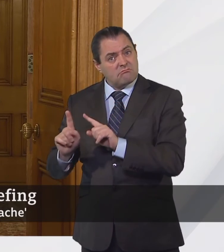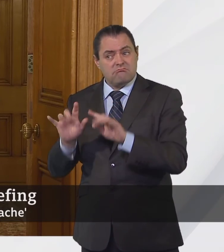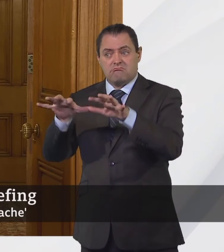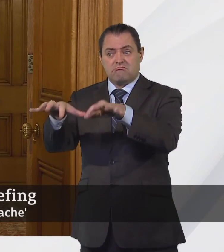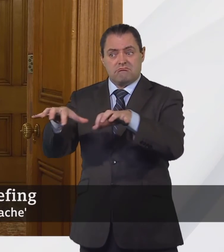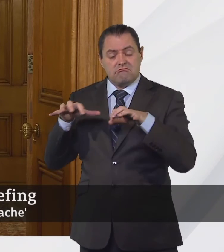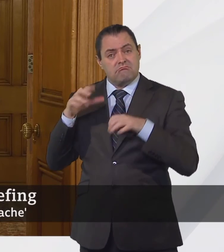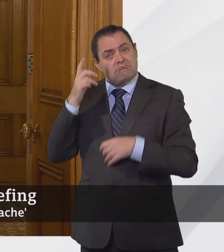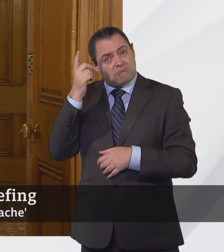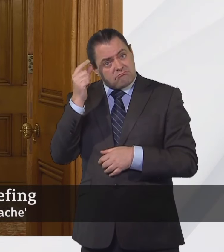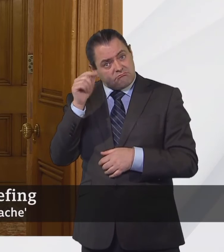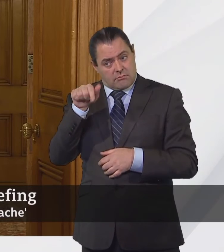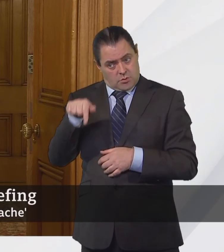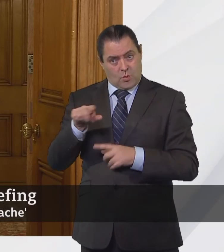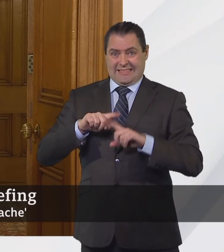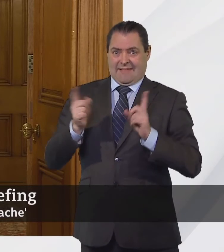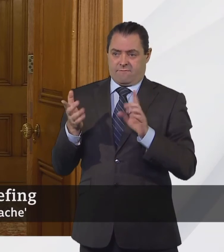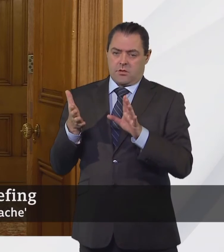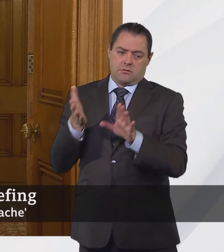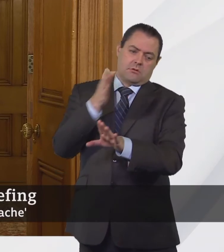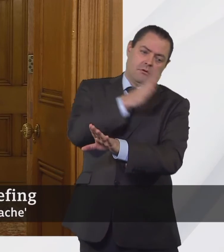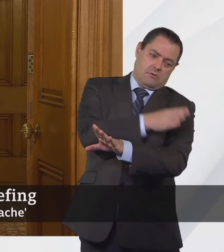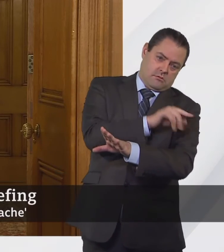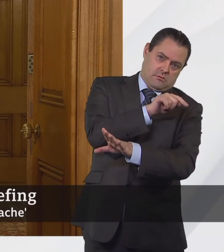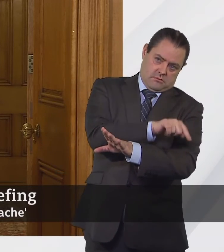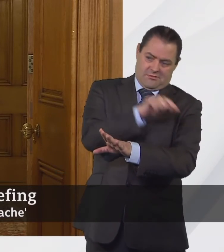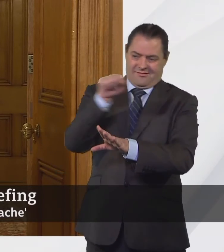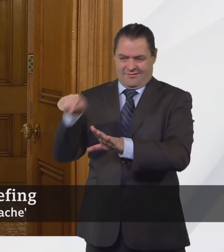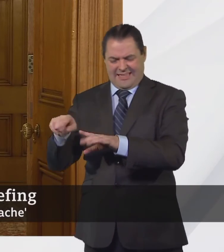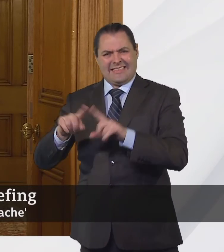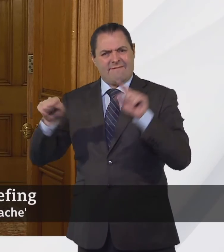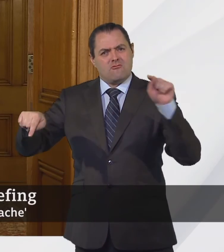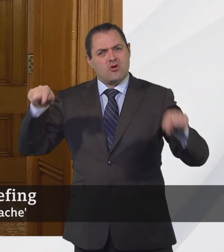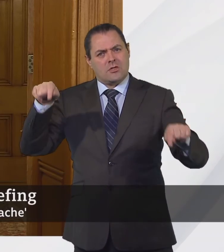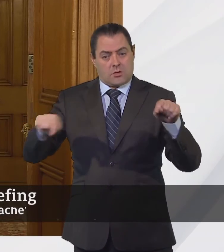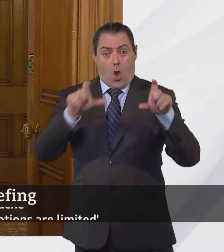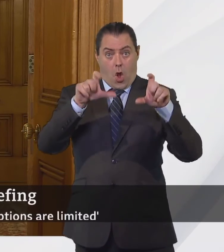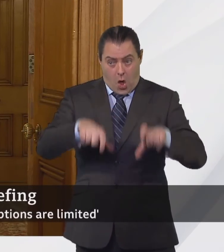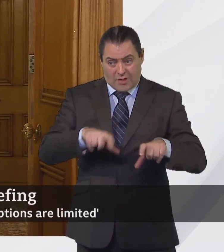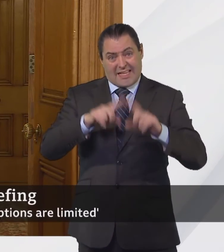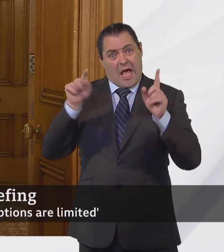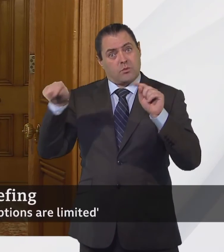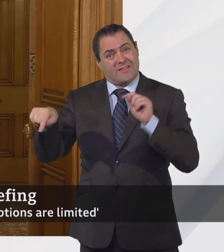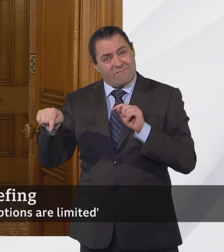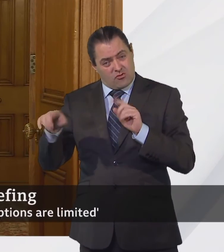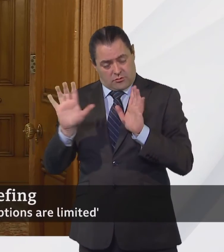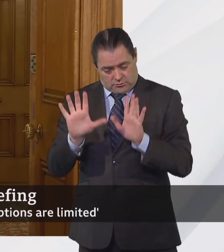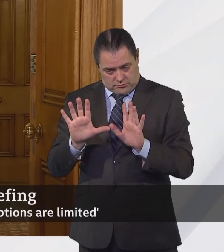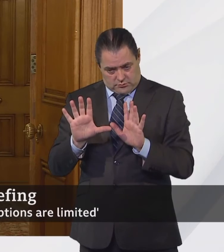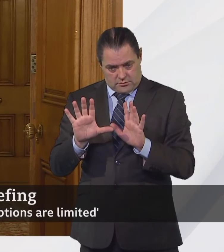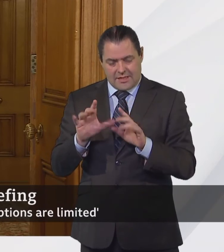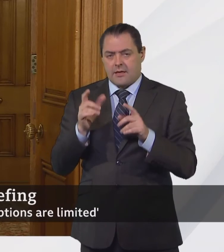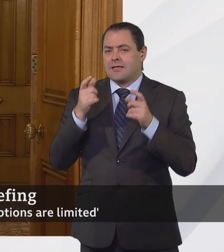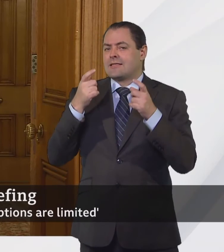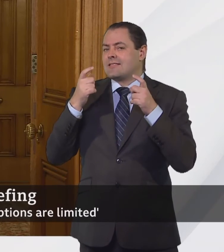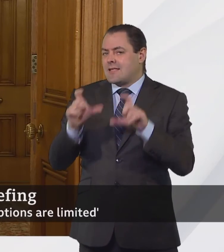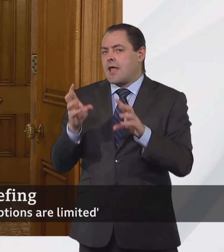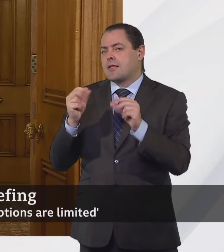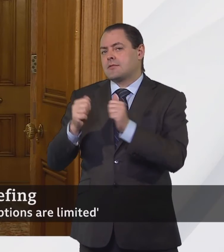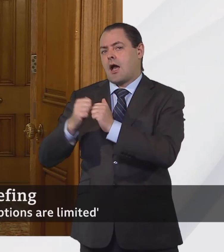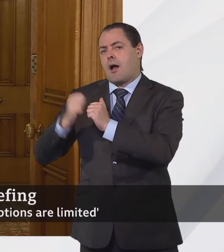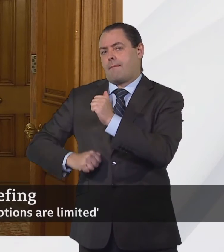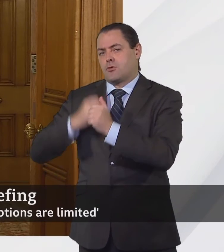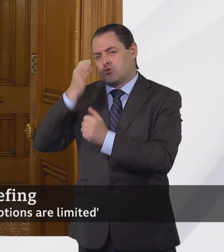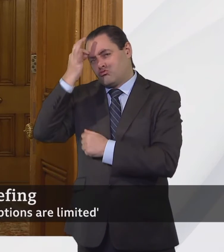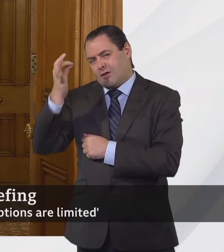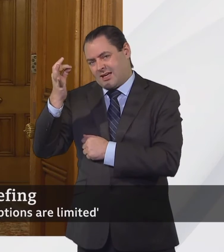this is a very different thing. But what we've got to do is keep our eye on the prize and remember that, in just a